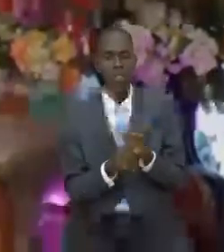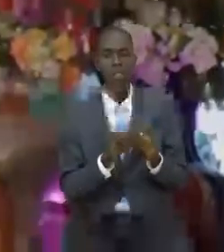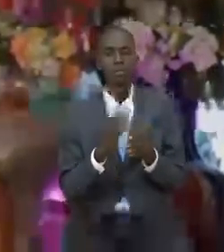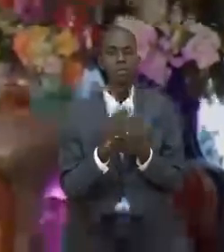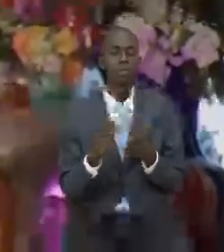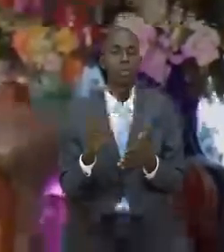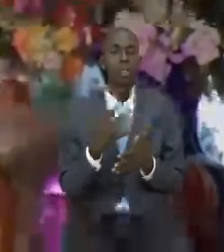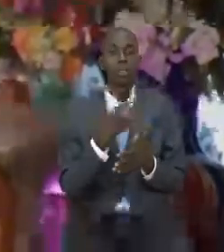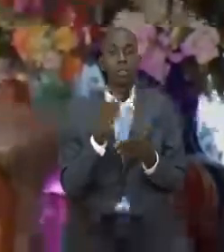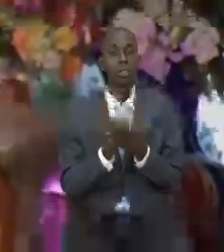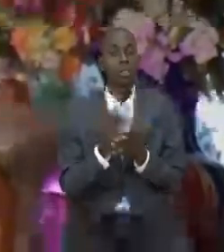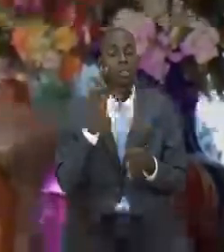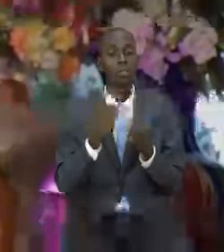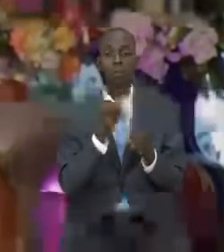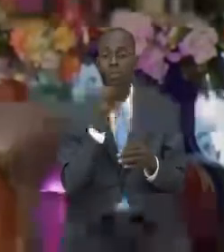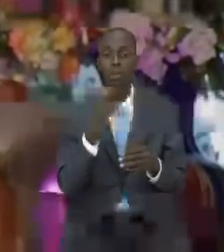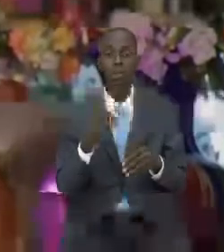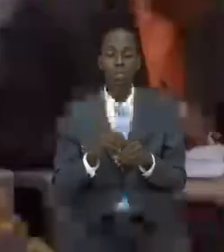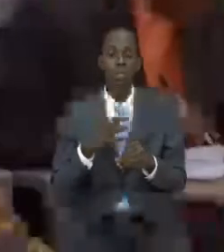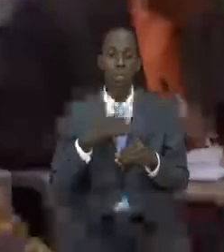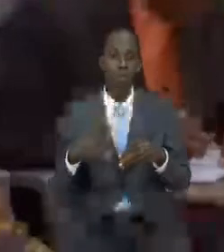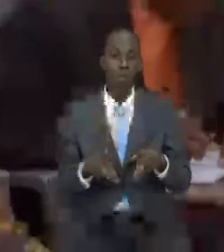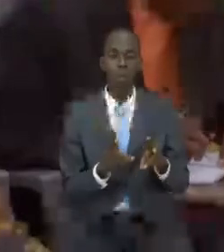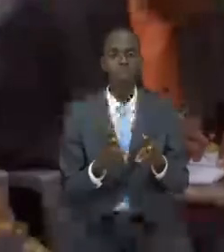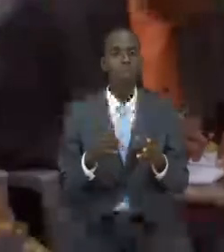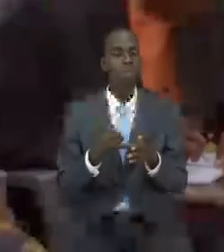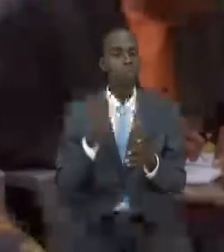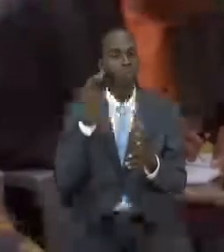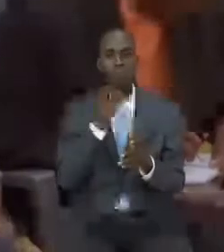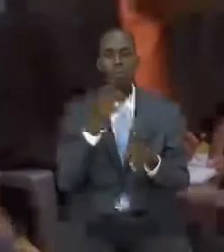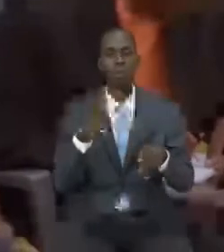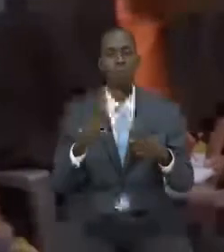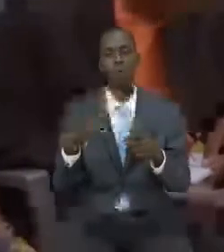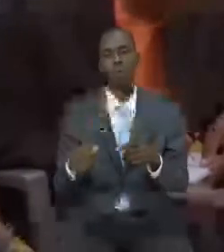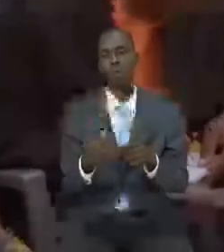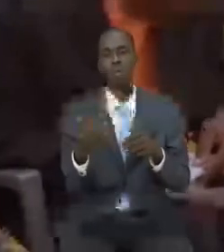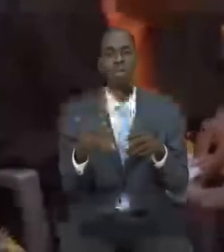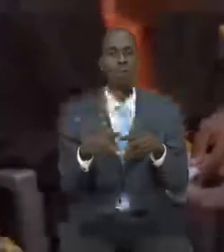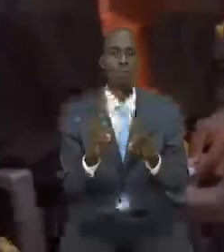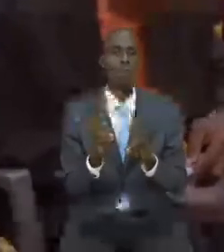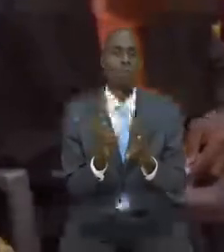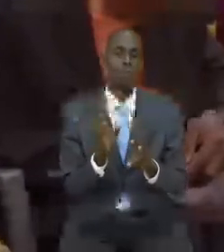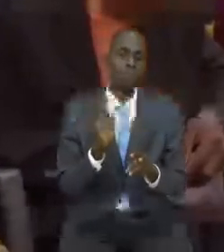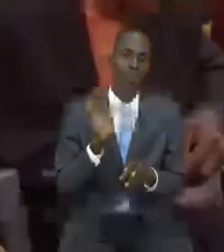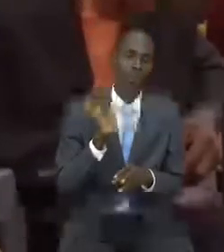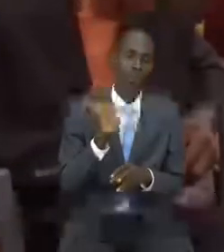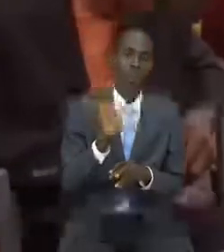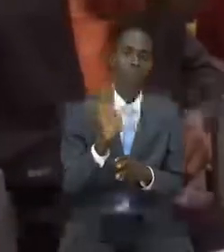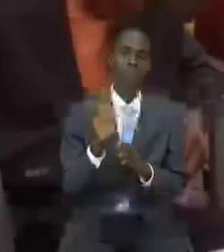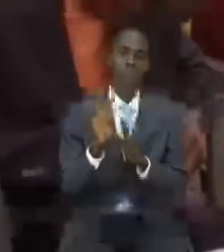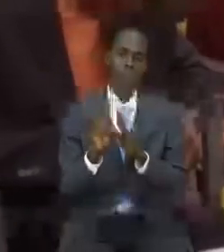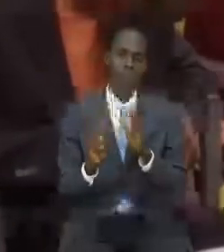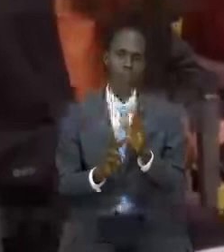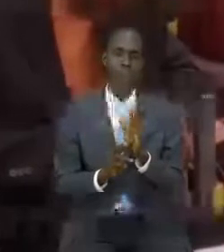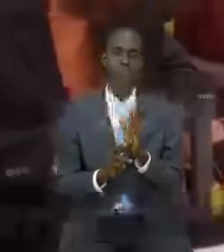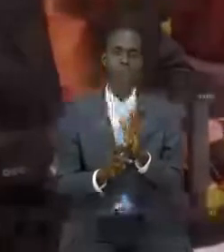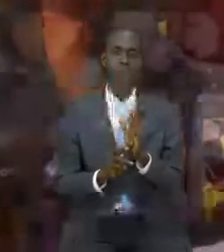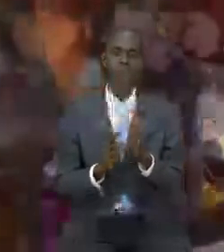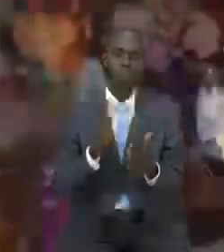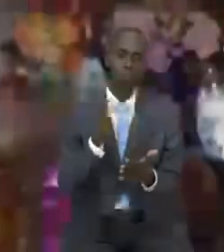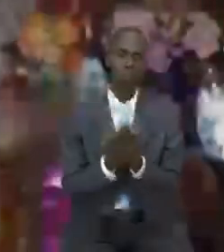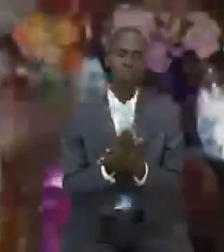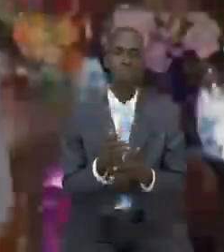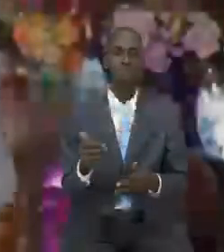way, it will not go in any other way. Their will stops them